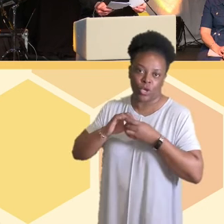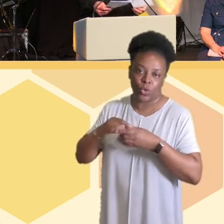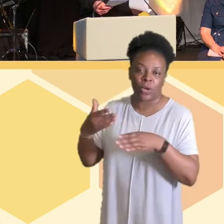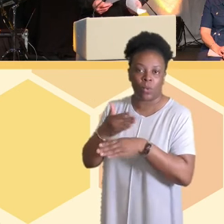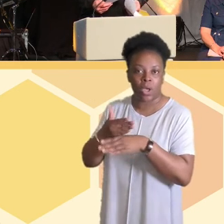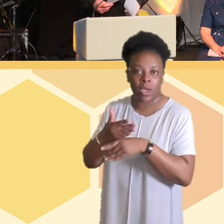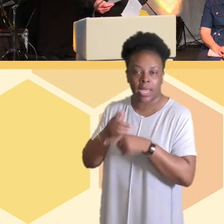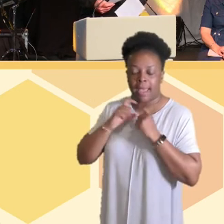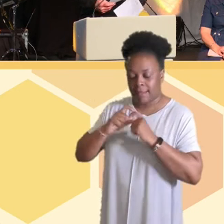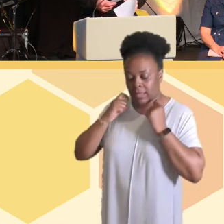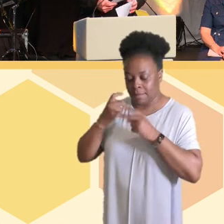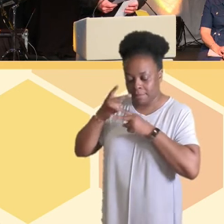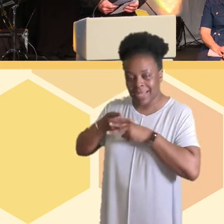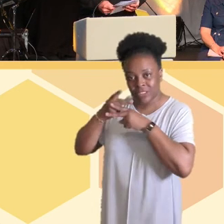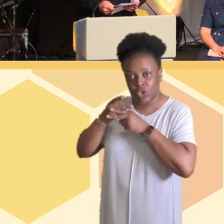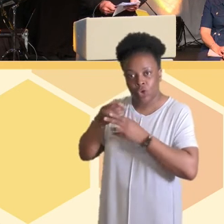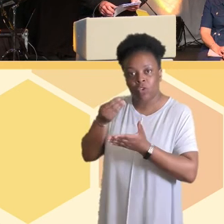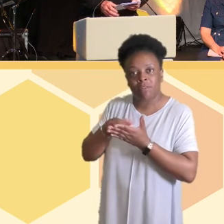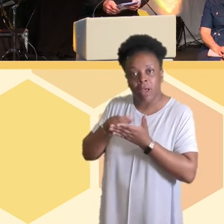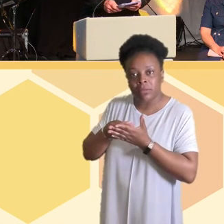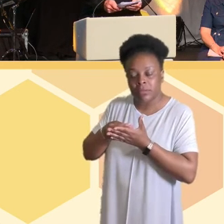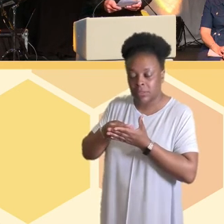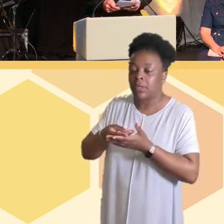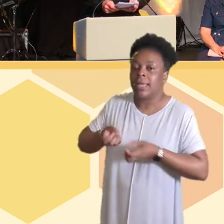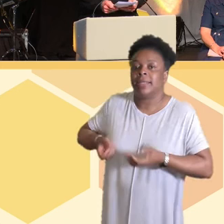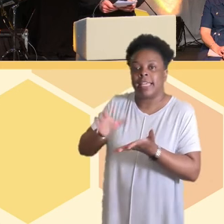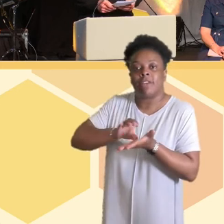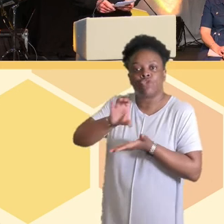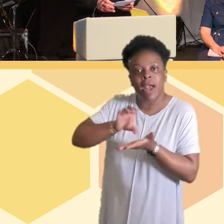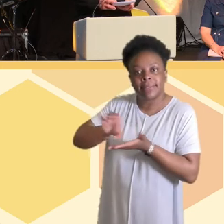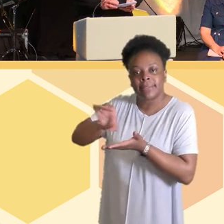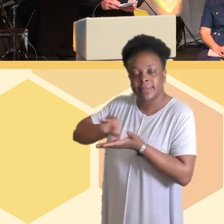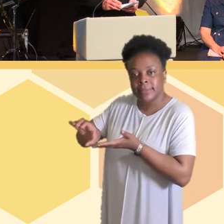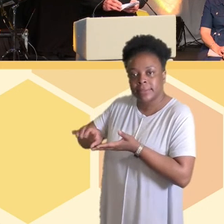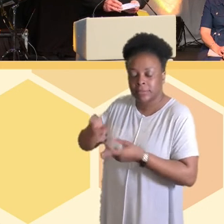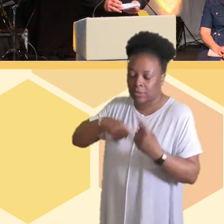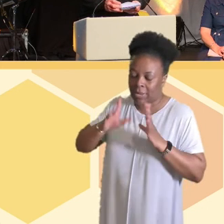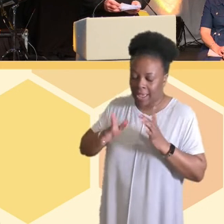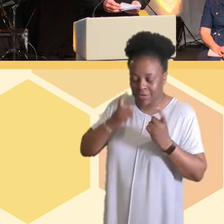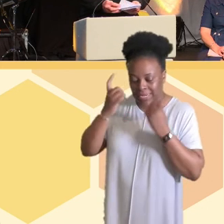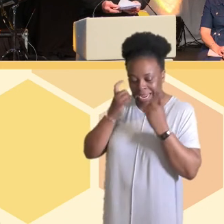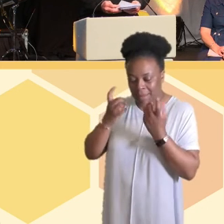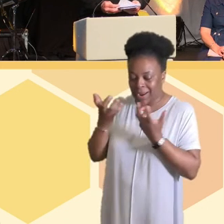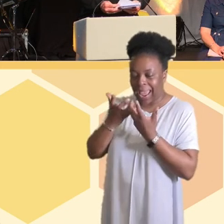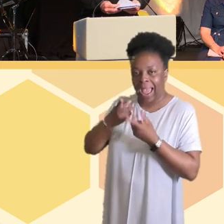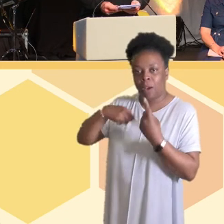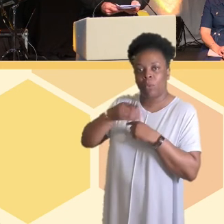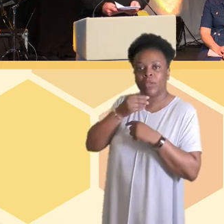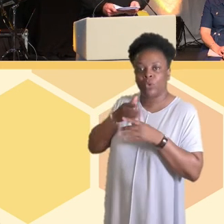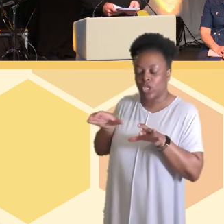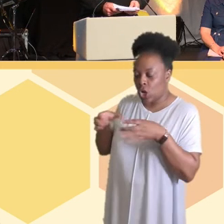provides grants. A group is looking at how we use ultimate trust monies from closed churches in